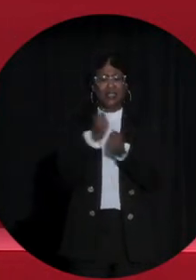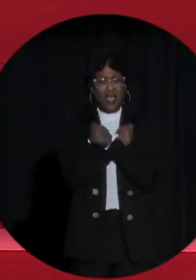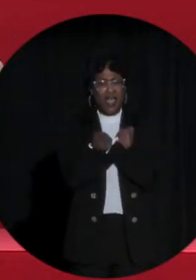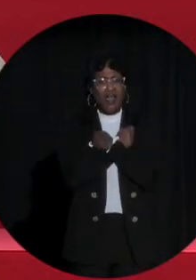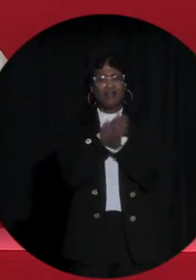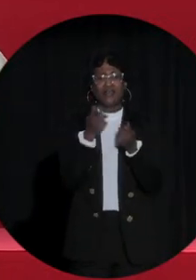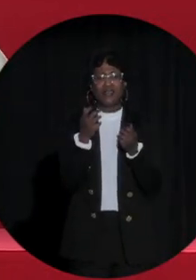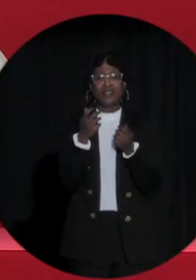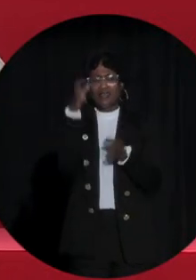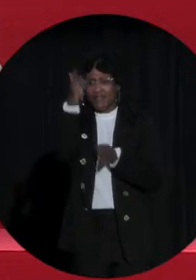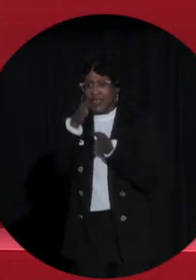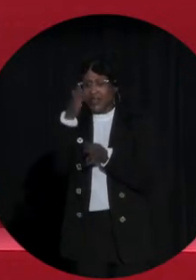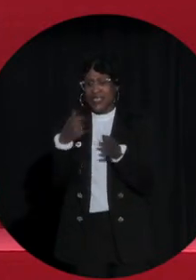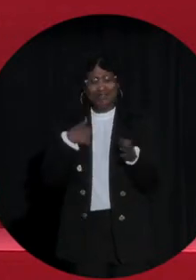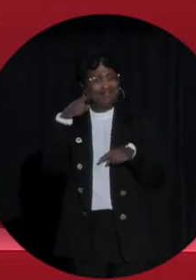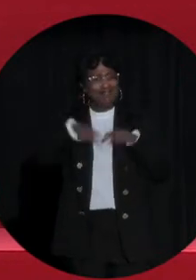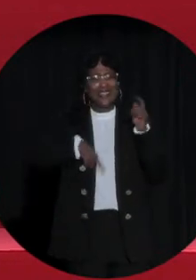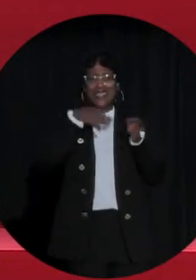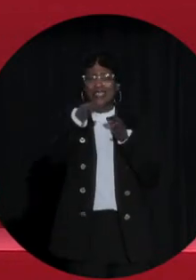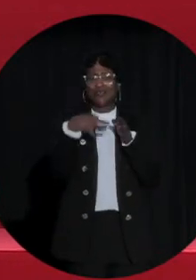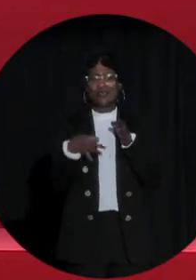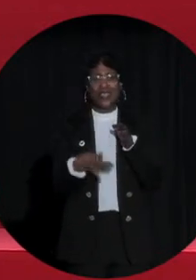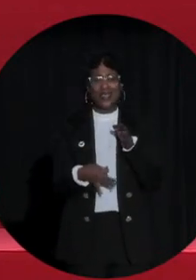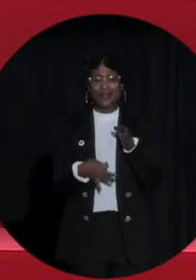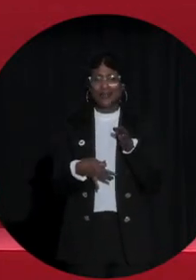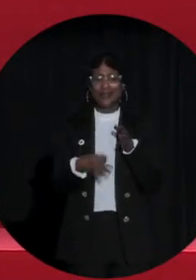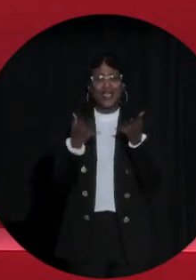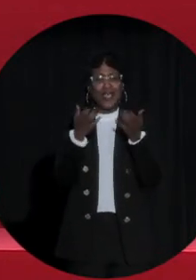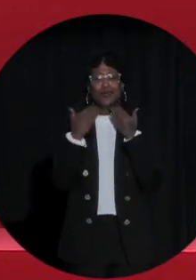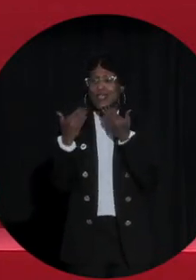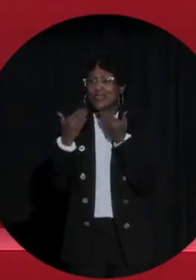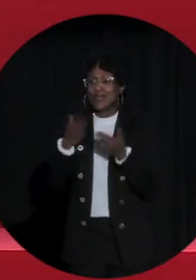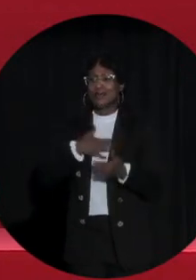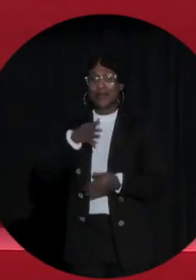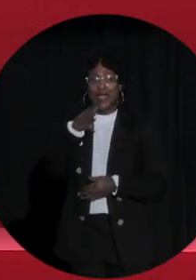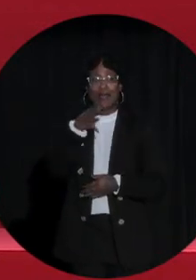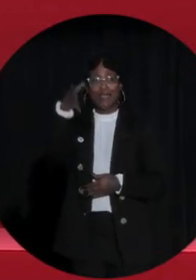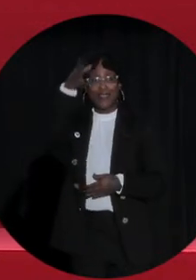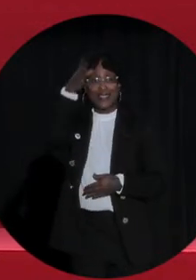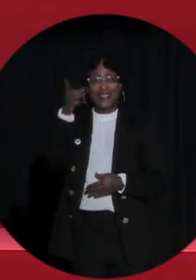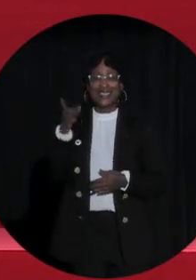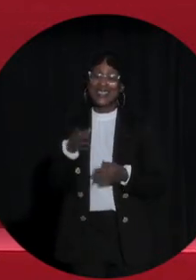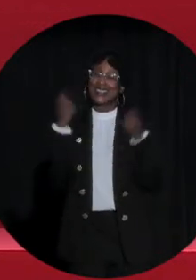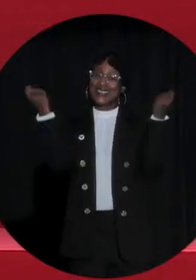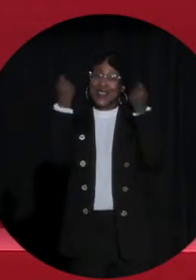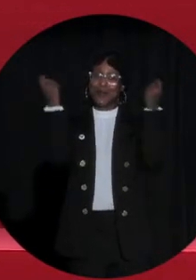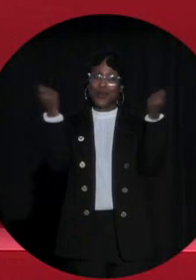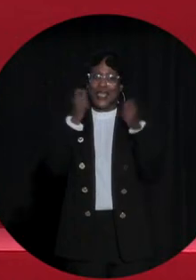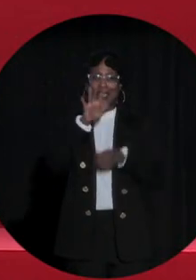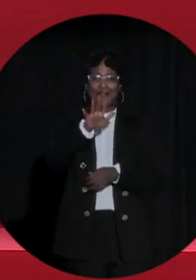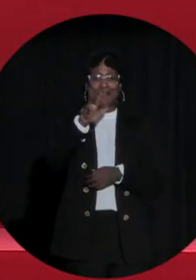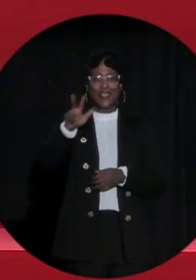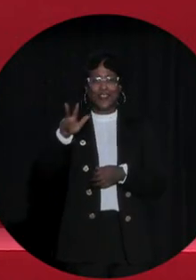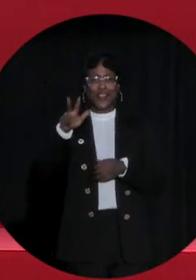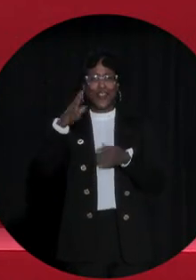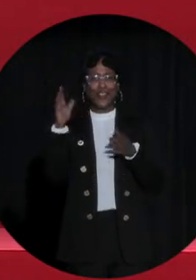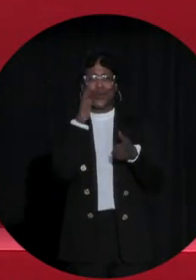faithfulness. To my parents who are celebrating their 53rd wedding anniversary